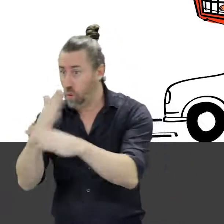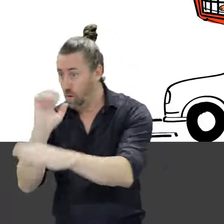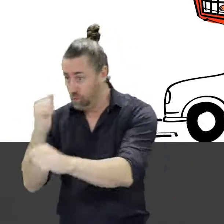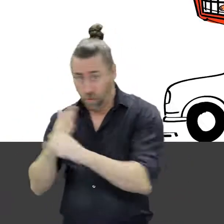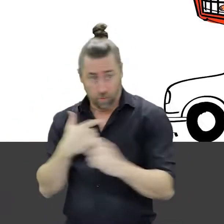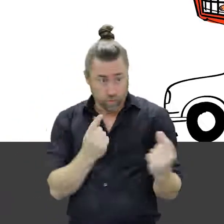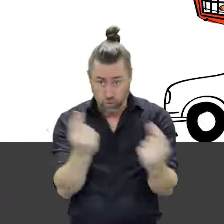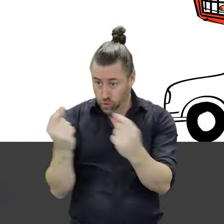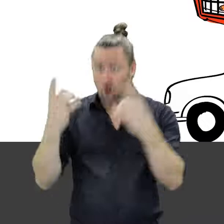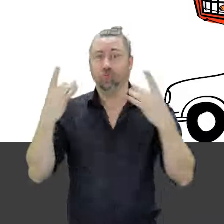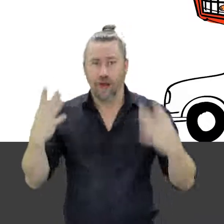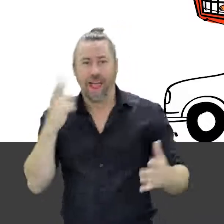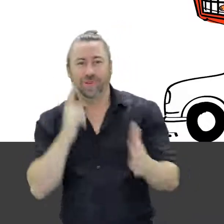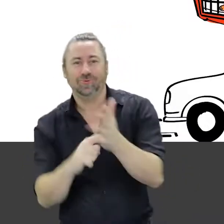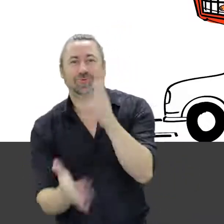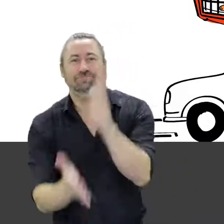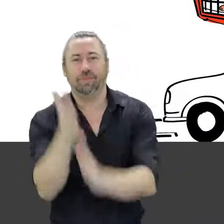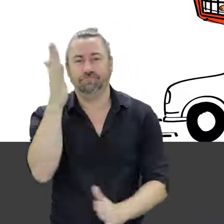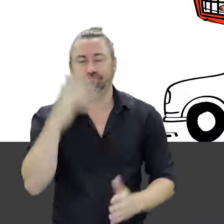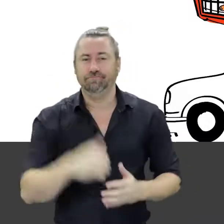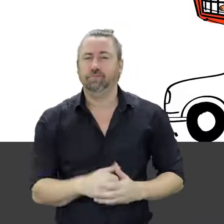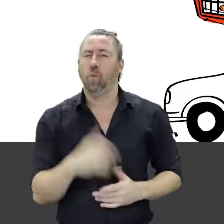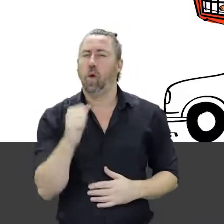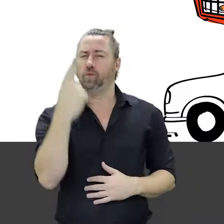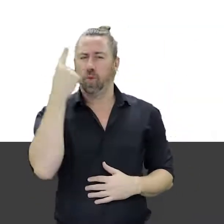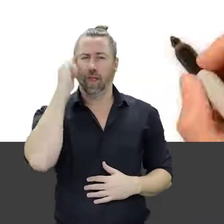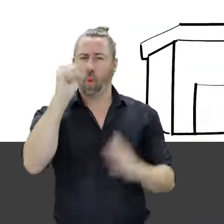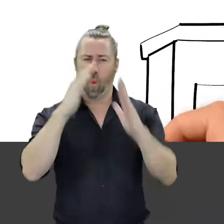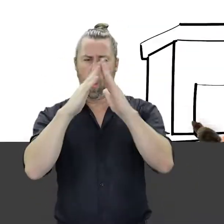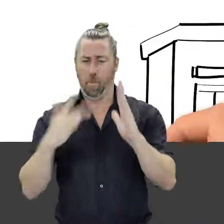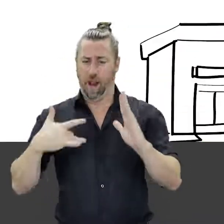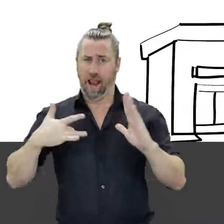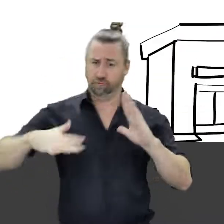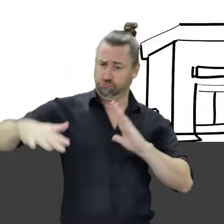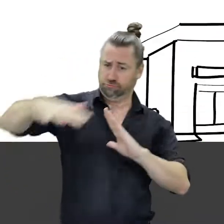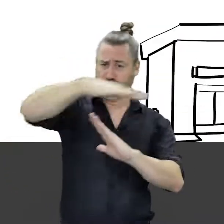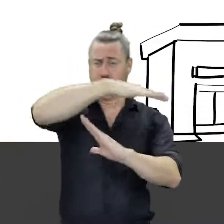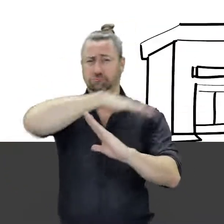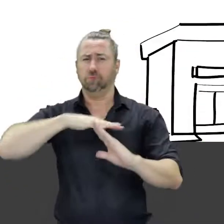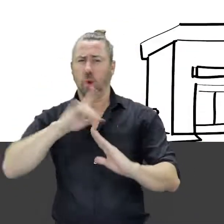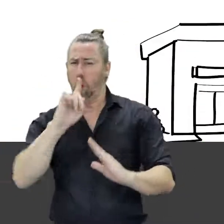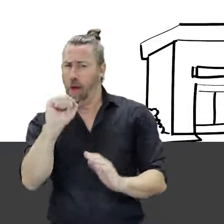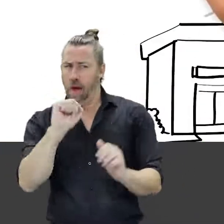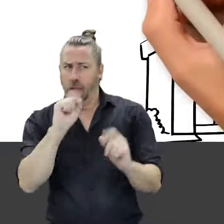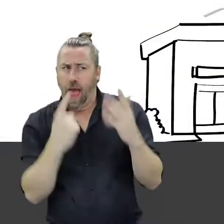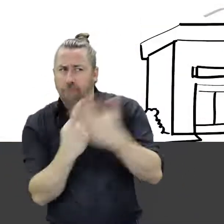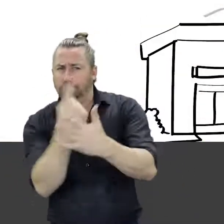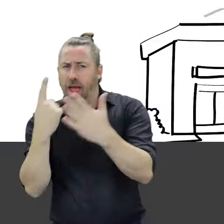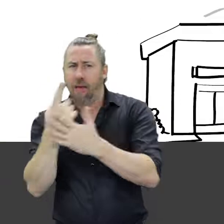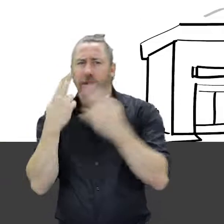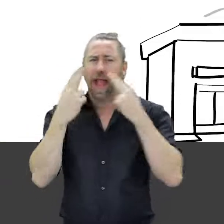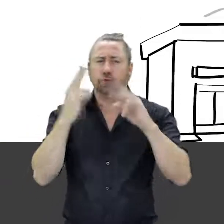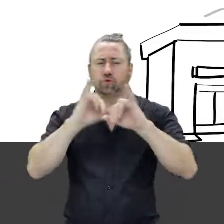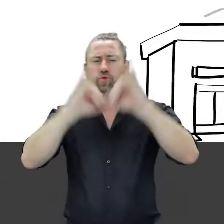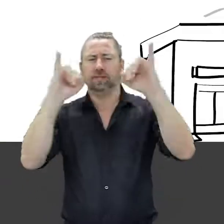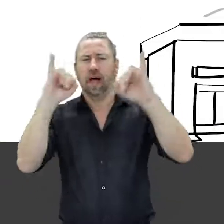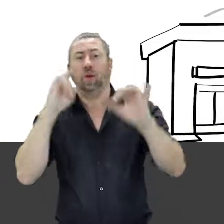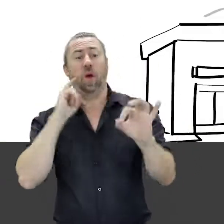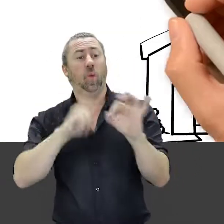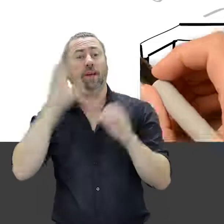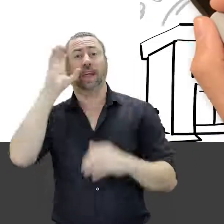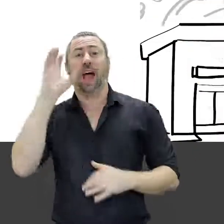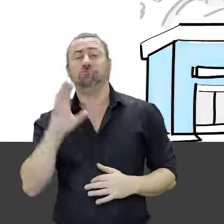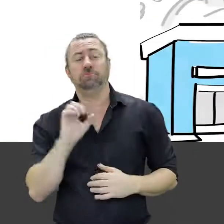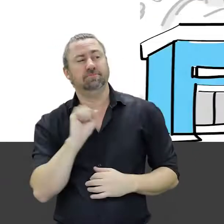to consider all likely natural disasters for your region. In Queensland country areas, that mostly includes